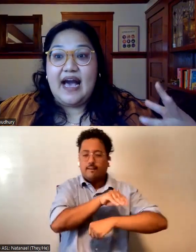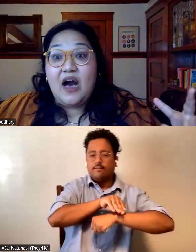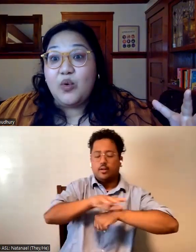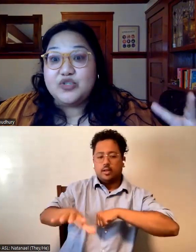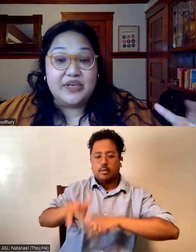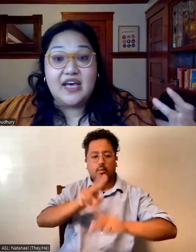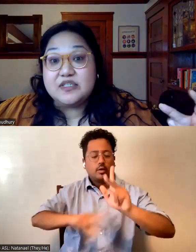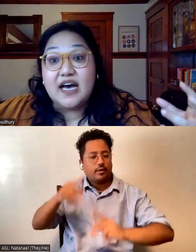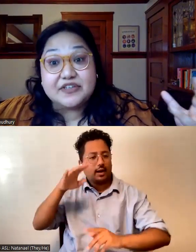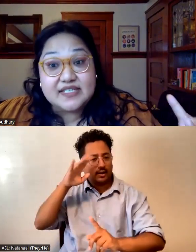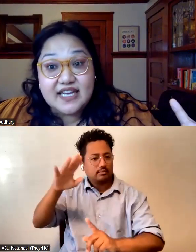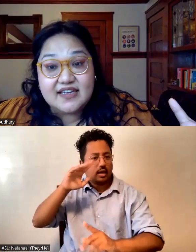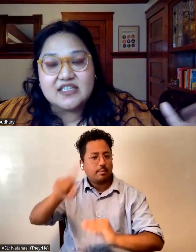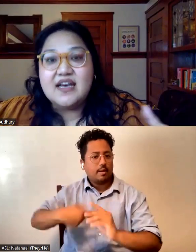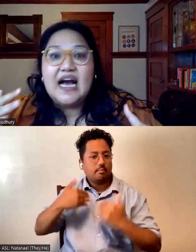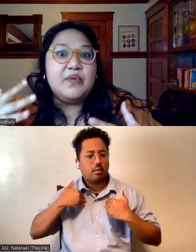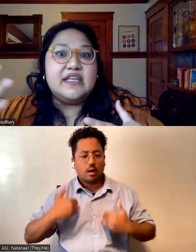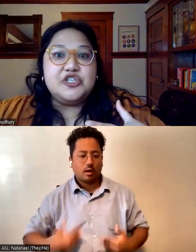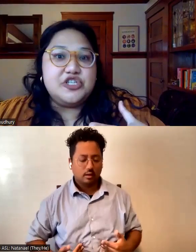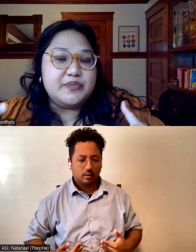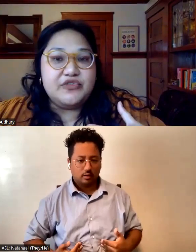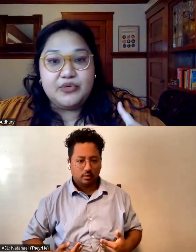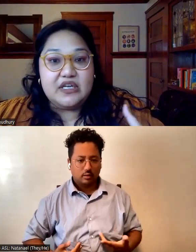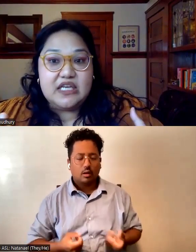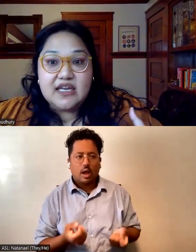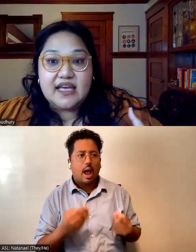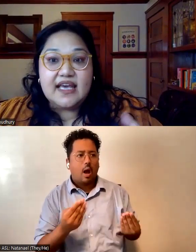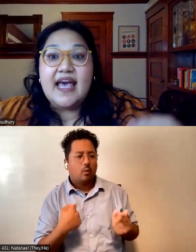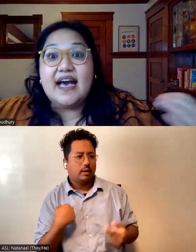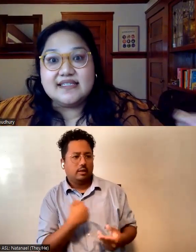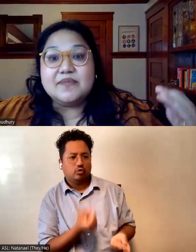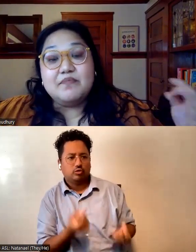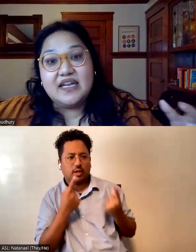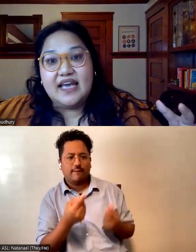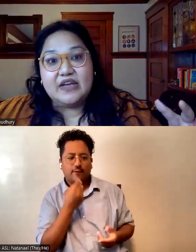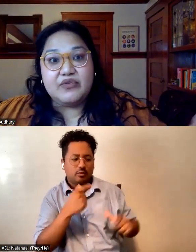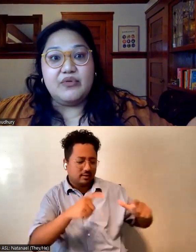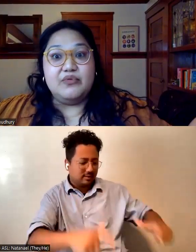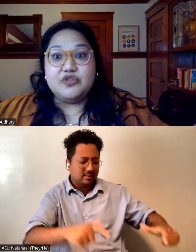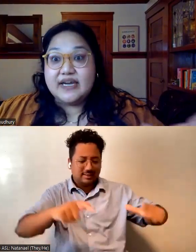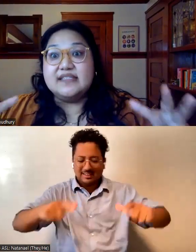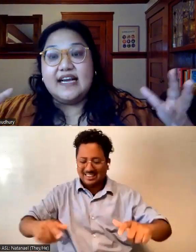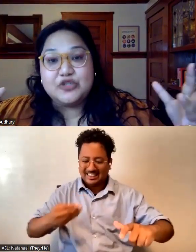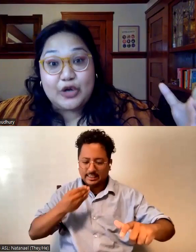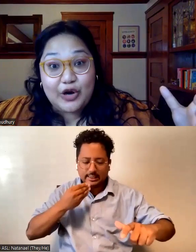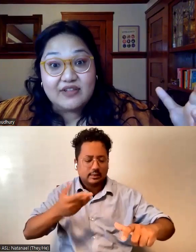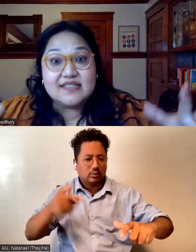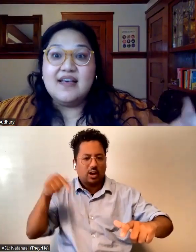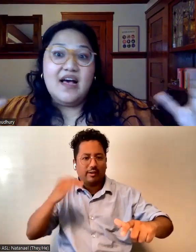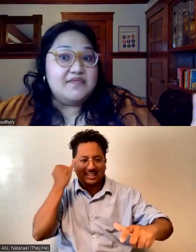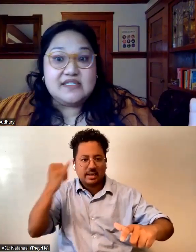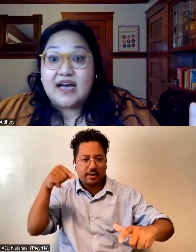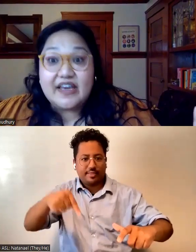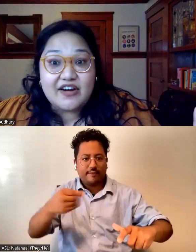like, how do we come to understand our relationship to food and eating as it's mitigated through transnational